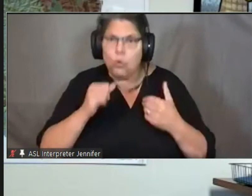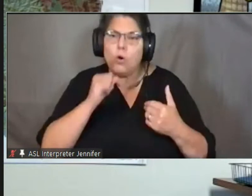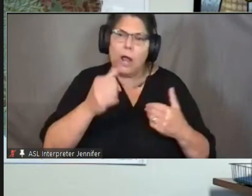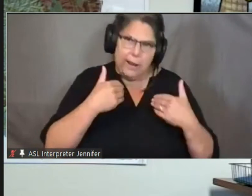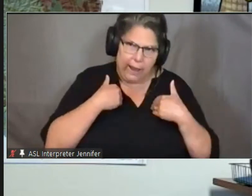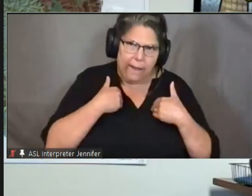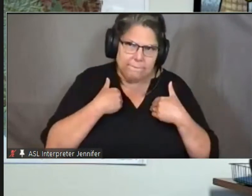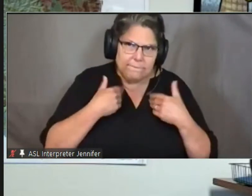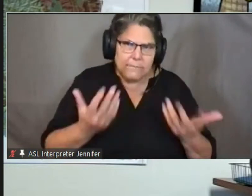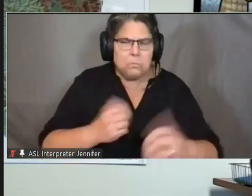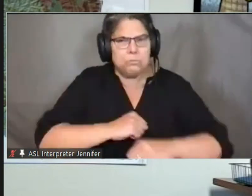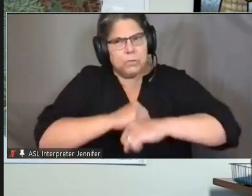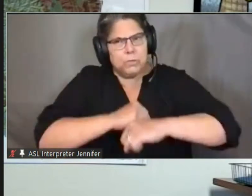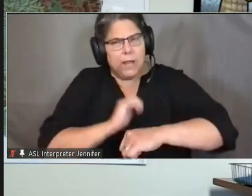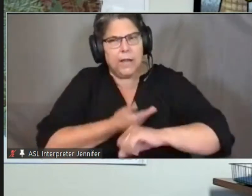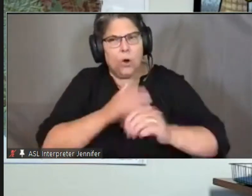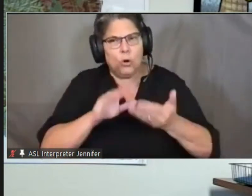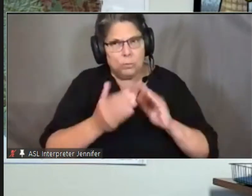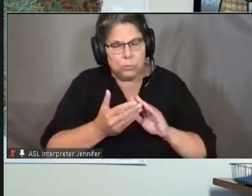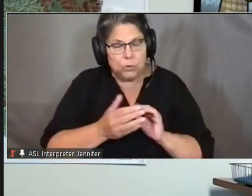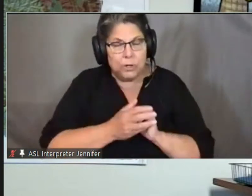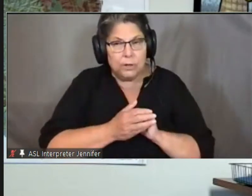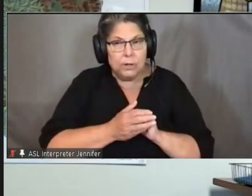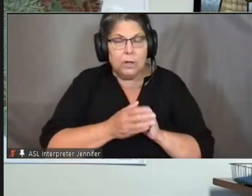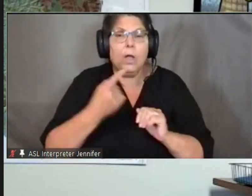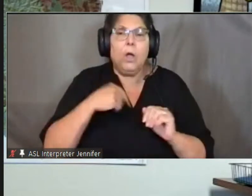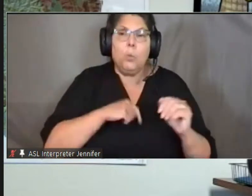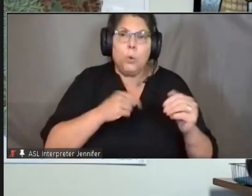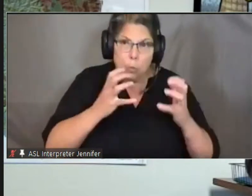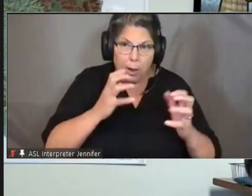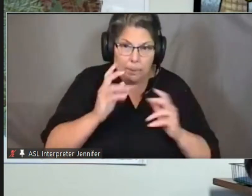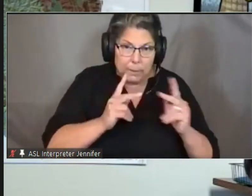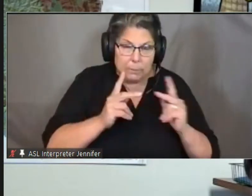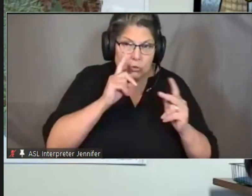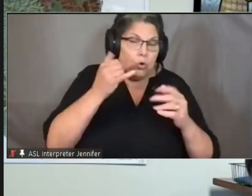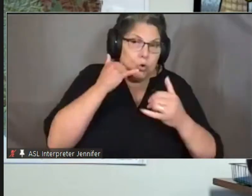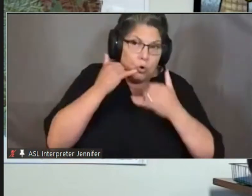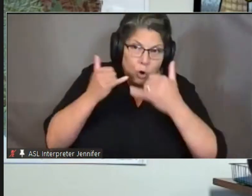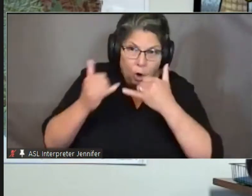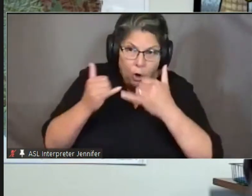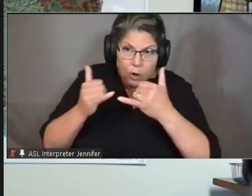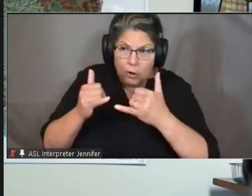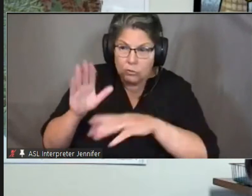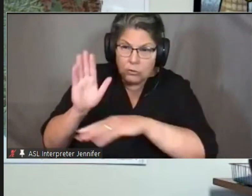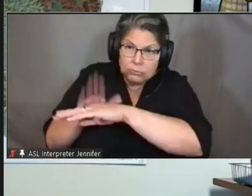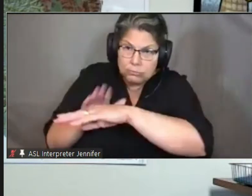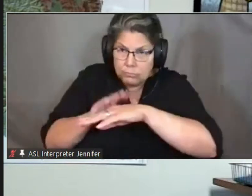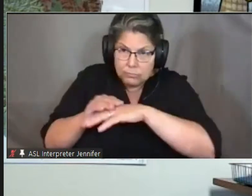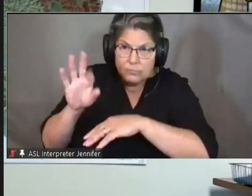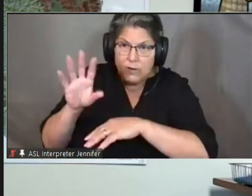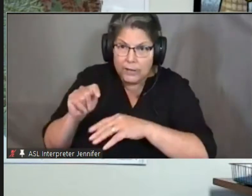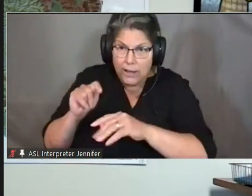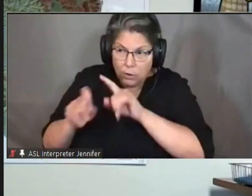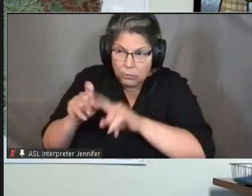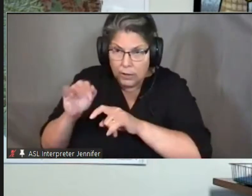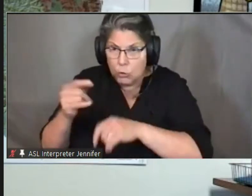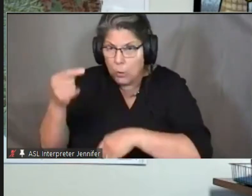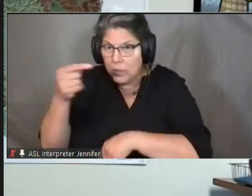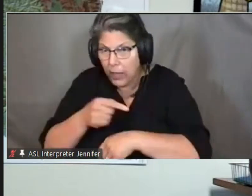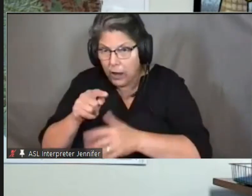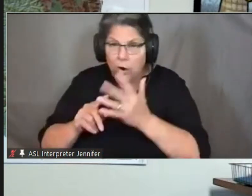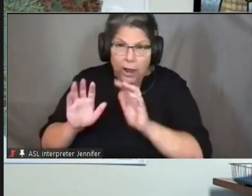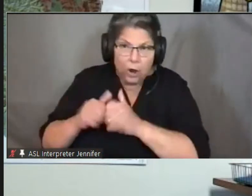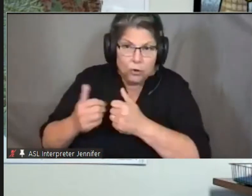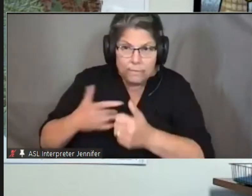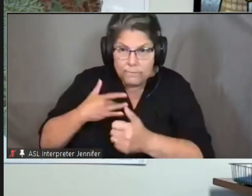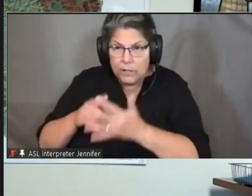the contact investigation and tracing. And we want everybody out there to understand that we're doing it for their good, because if they need services, we want to be